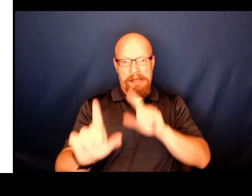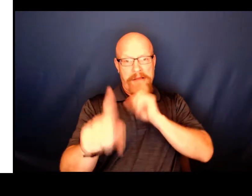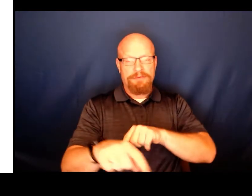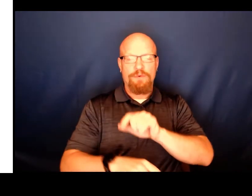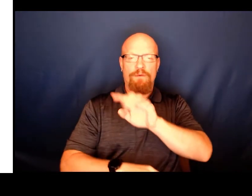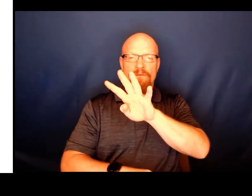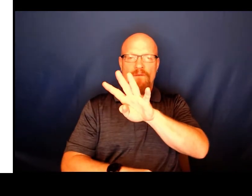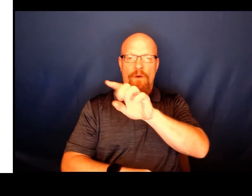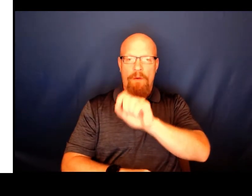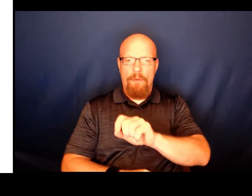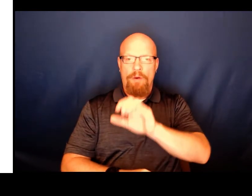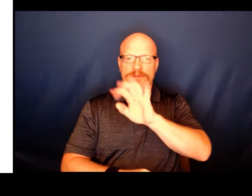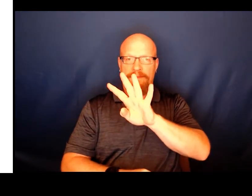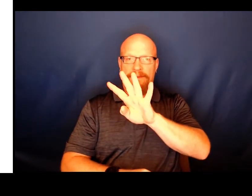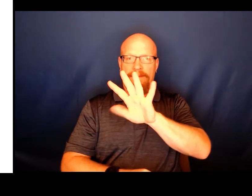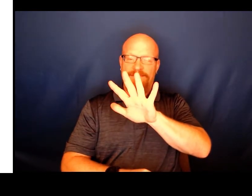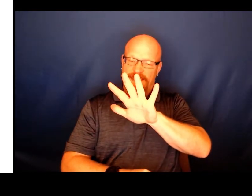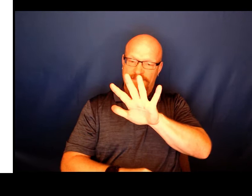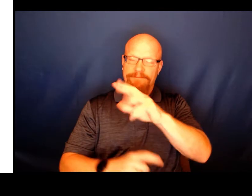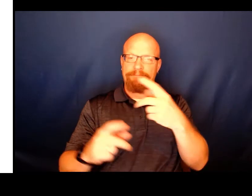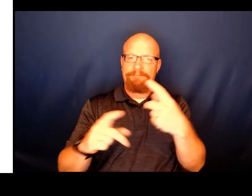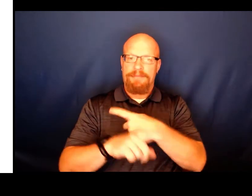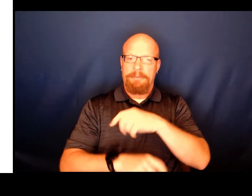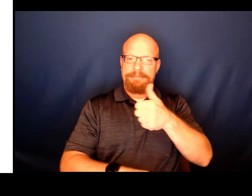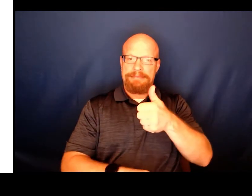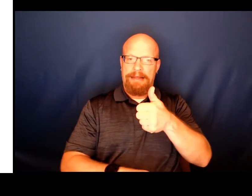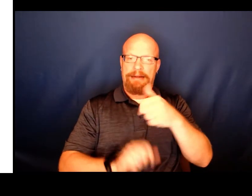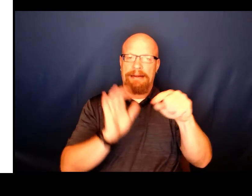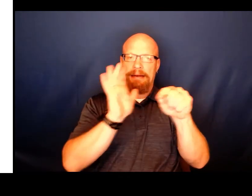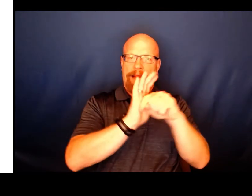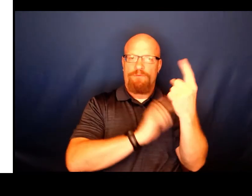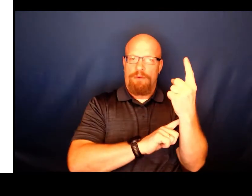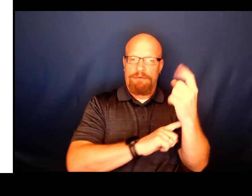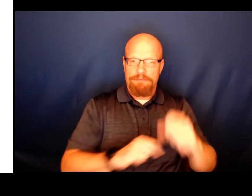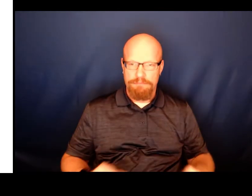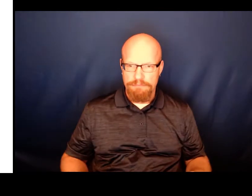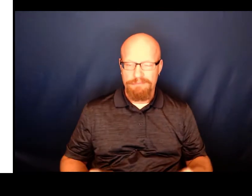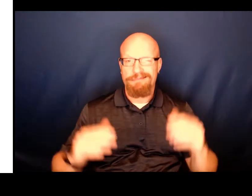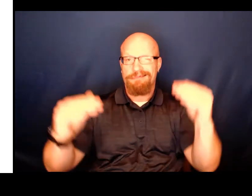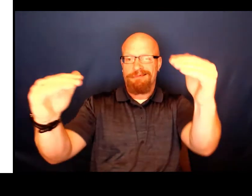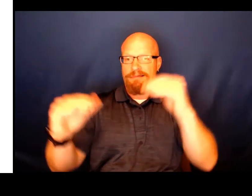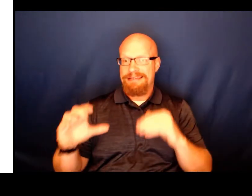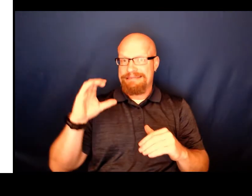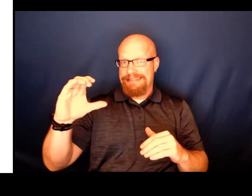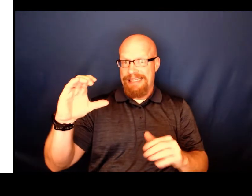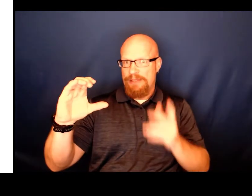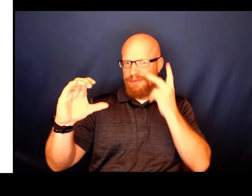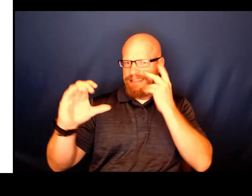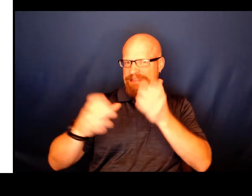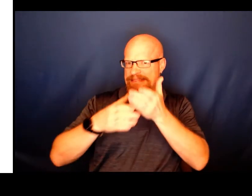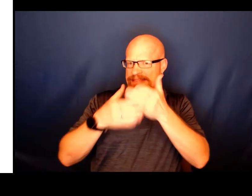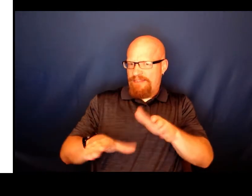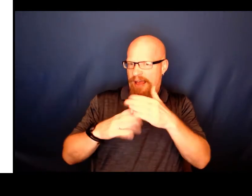and it works out to be 4.05 times 10 to the negative 1. Now,